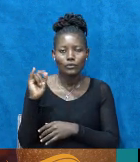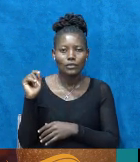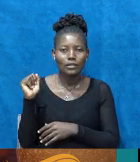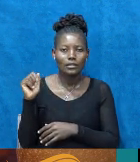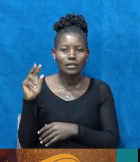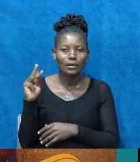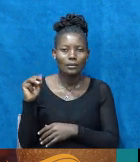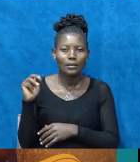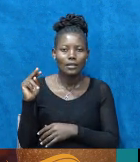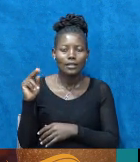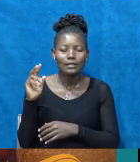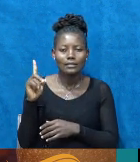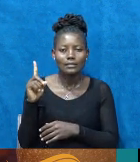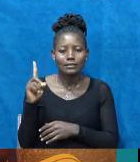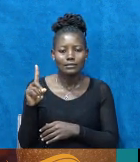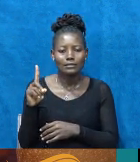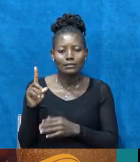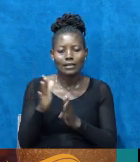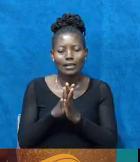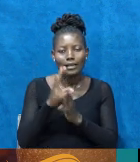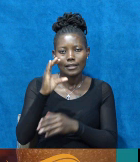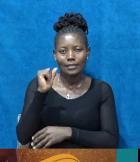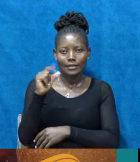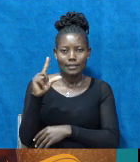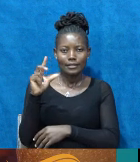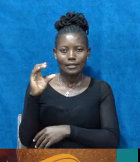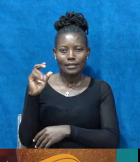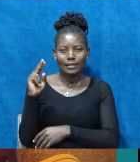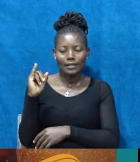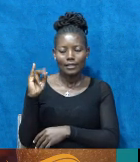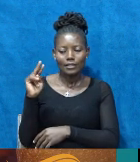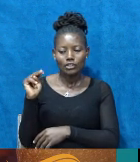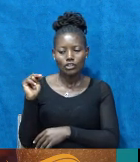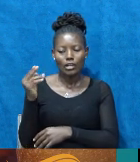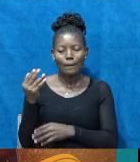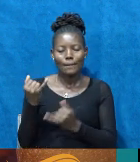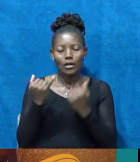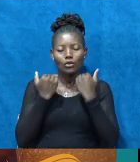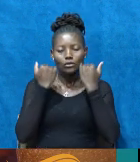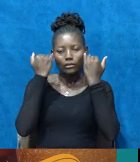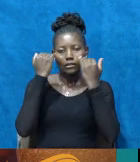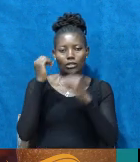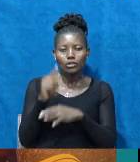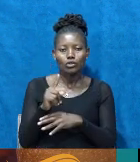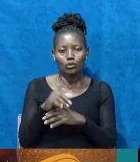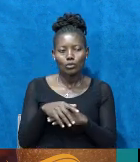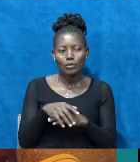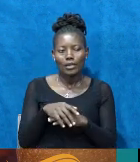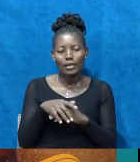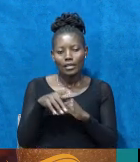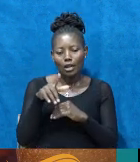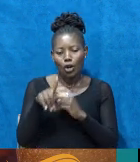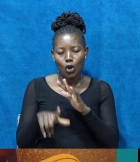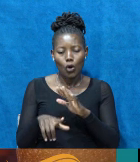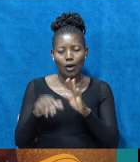able to, through the diet, vitamin D and calcium as well go hand in hand. So stress